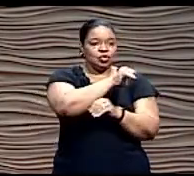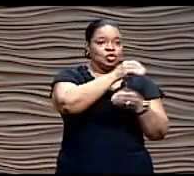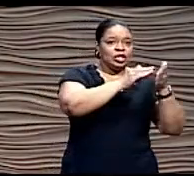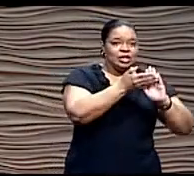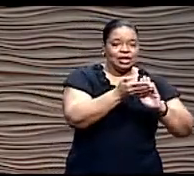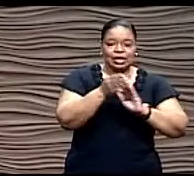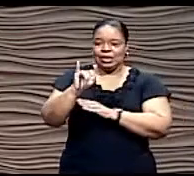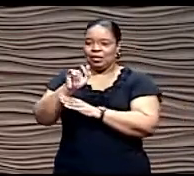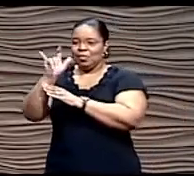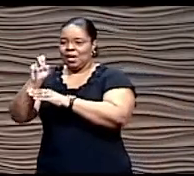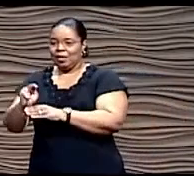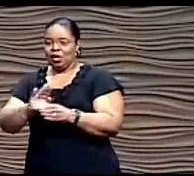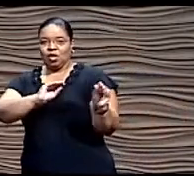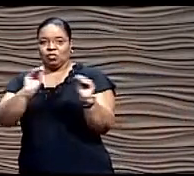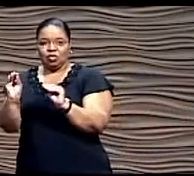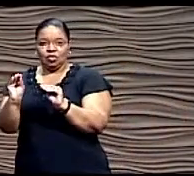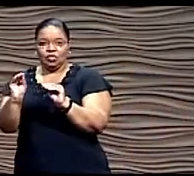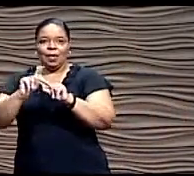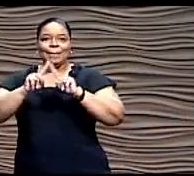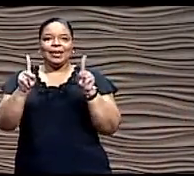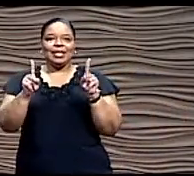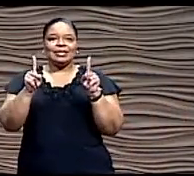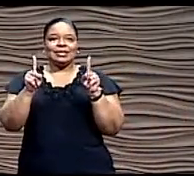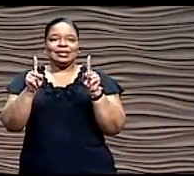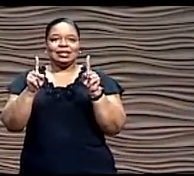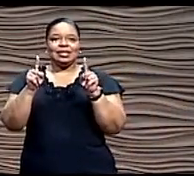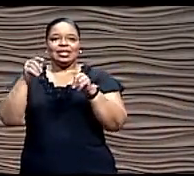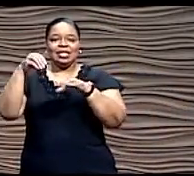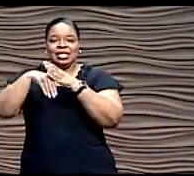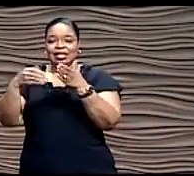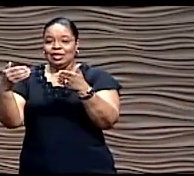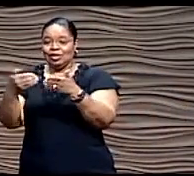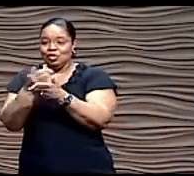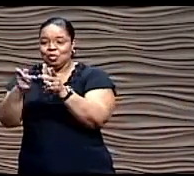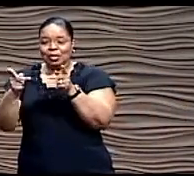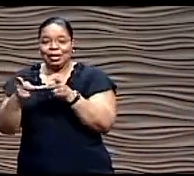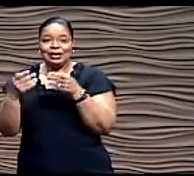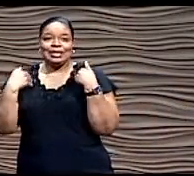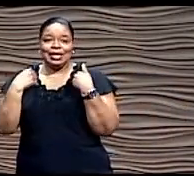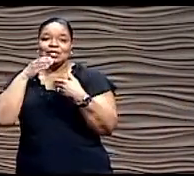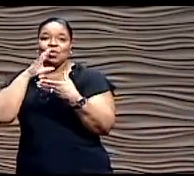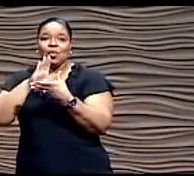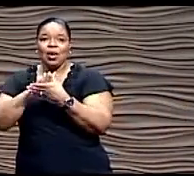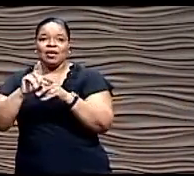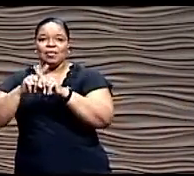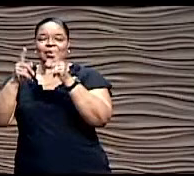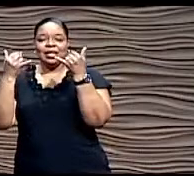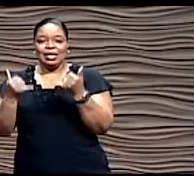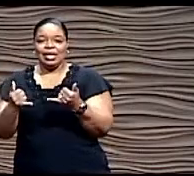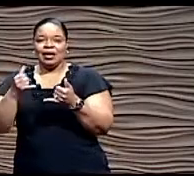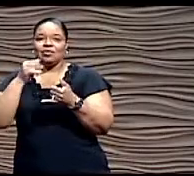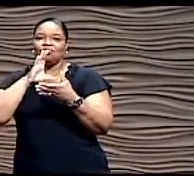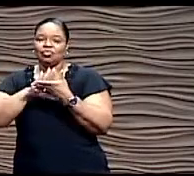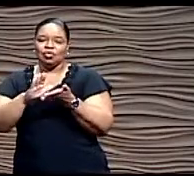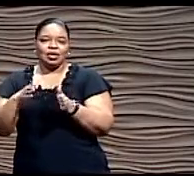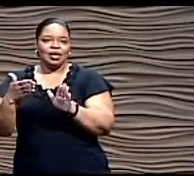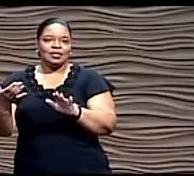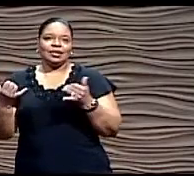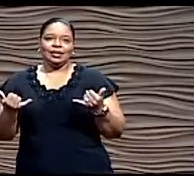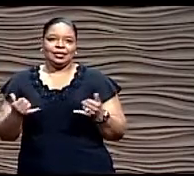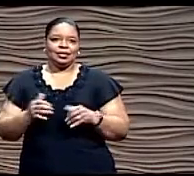alone, but he has the companionship of his beloved, and now that has been taken away from